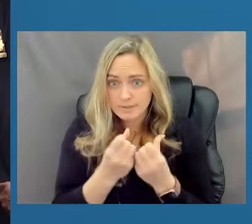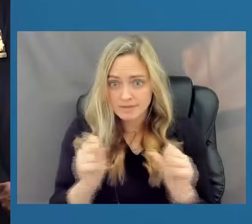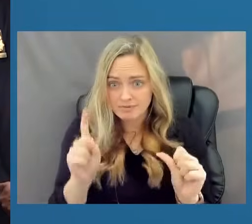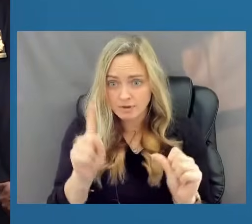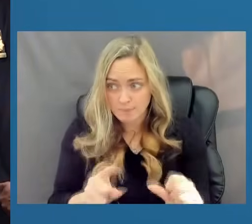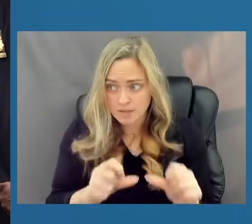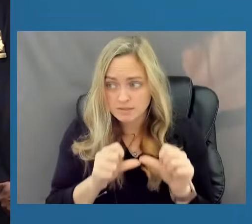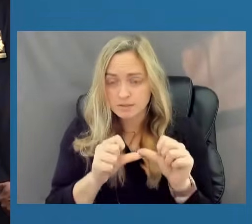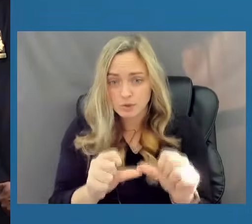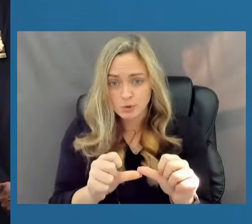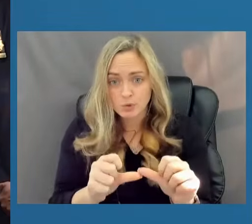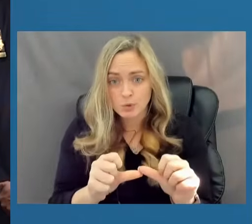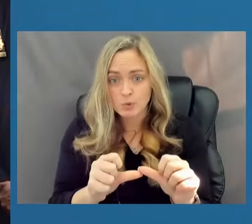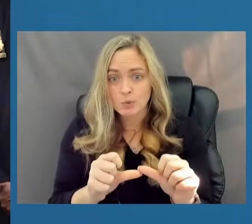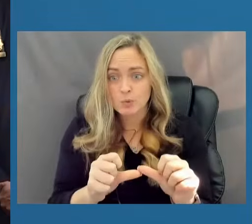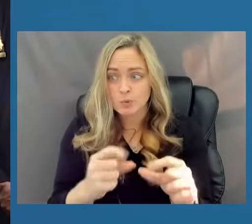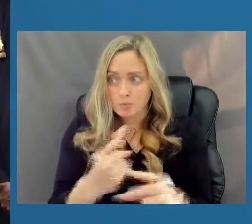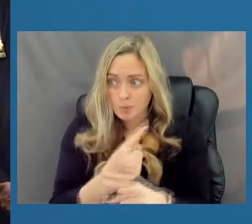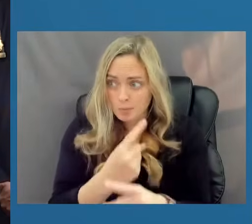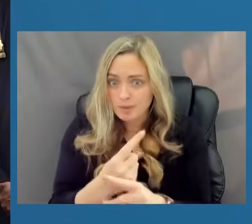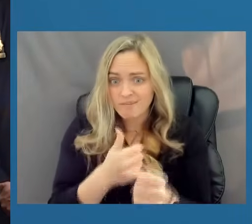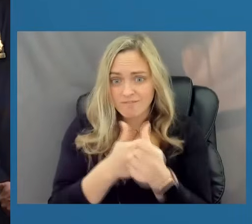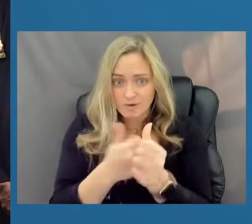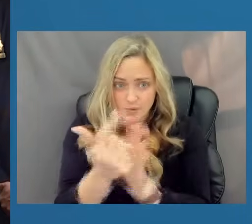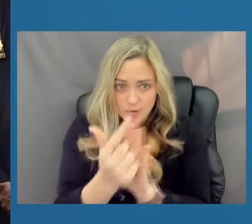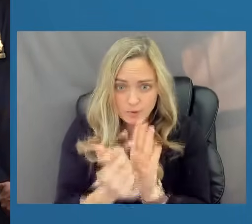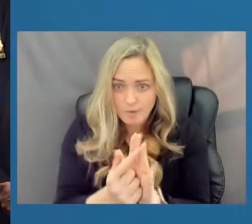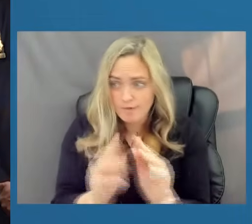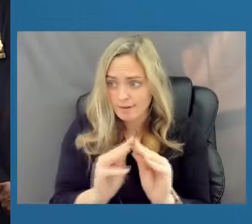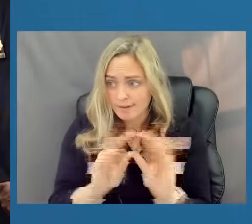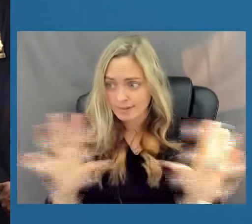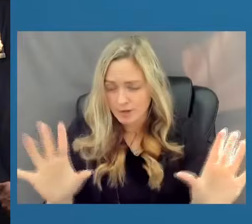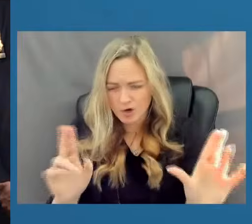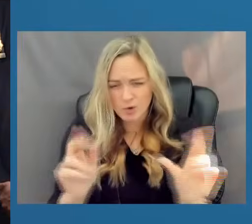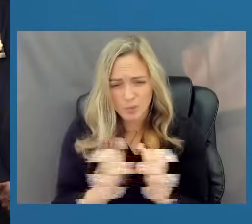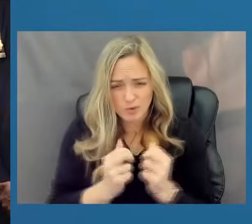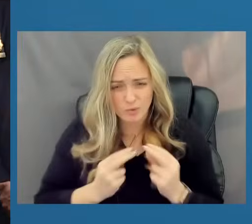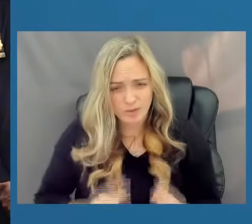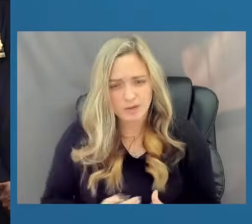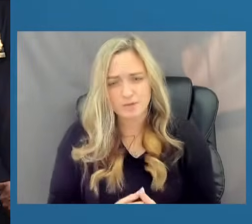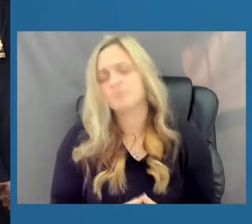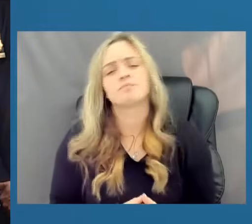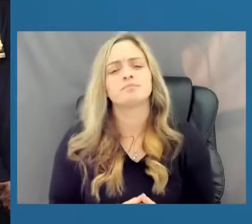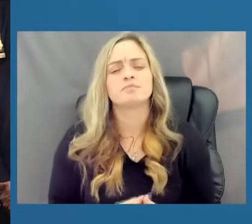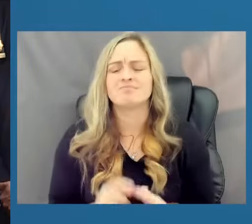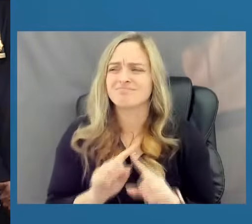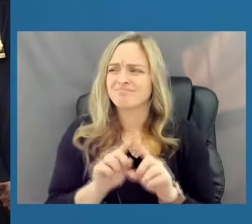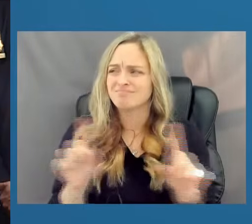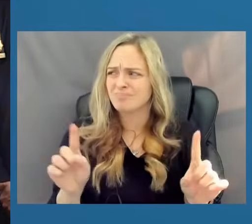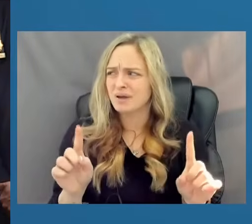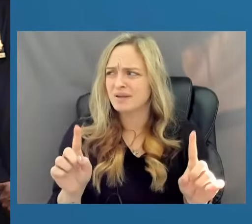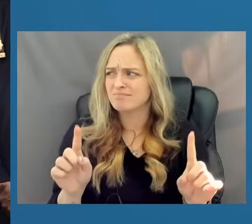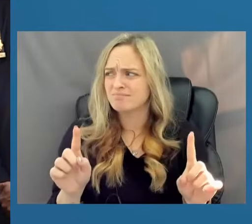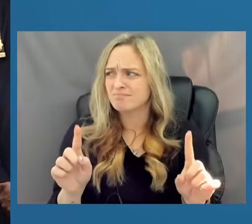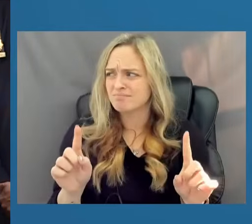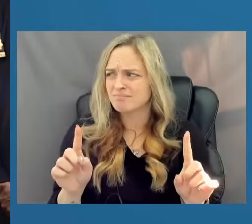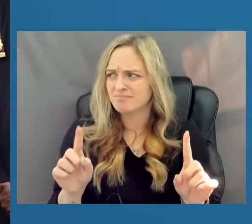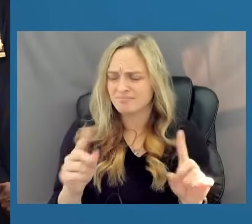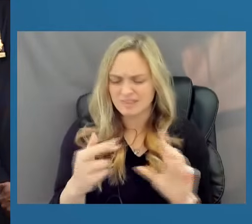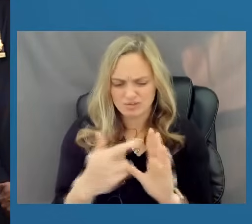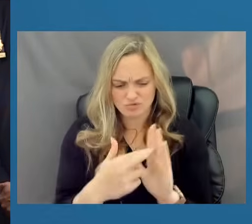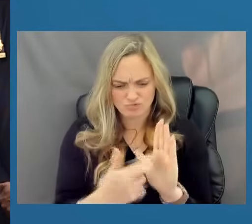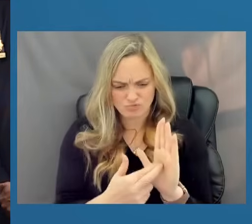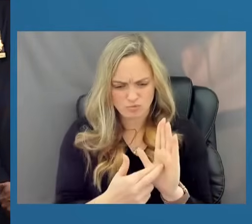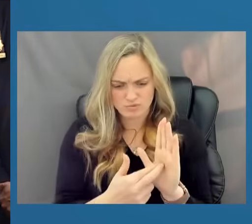lawfully, transparently, and with humanity. And yet these very principles have been abandoned by our